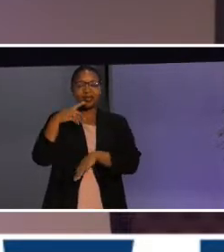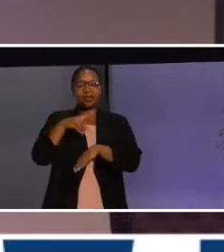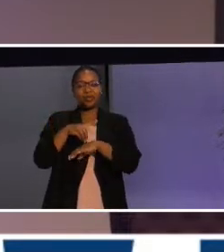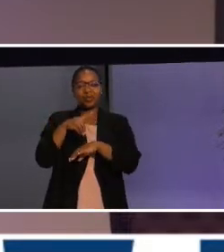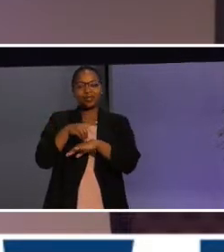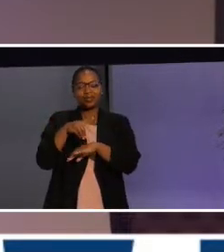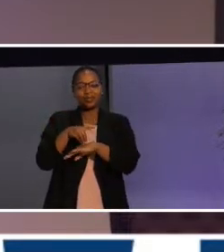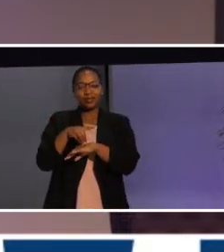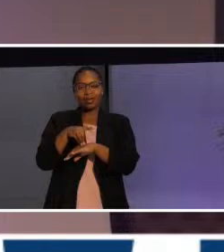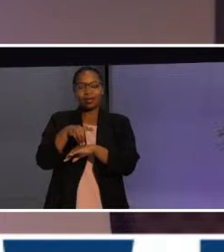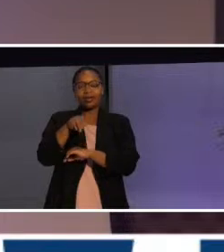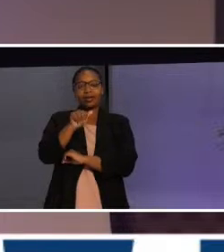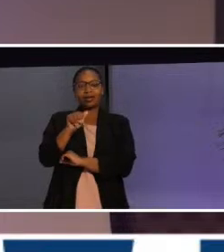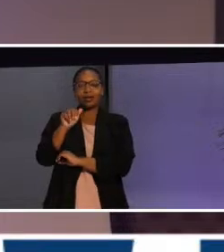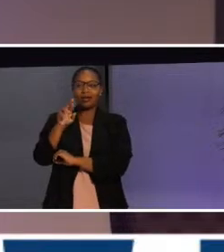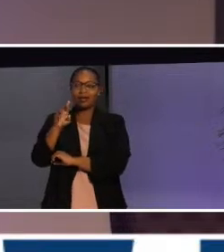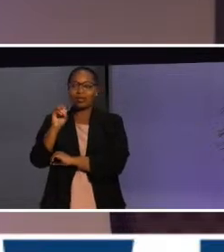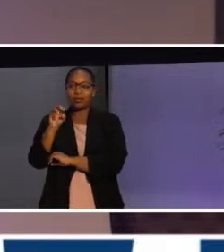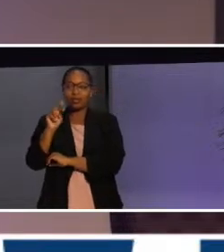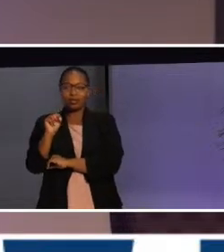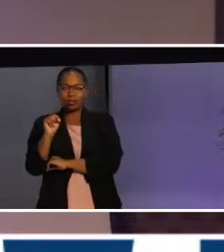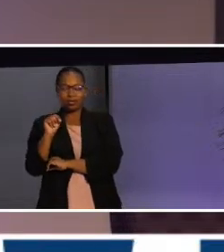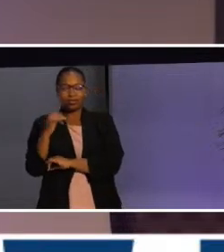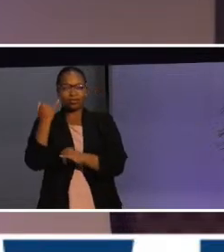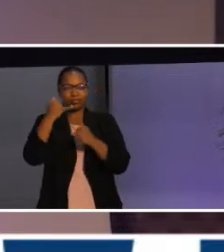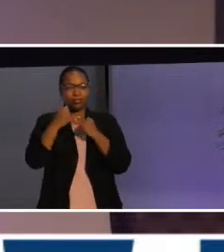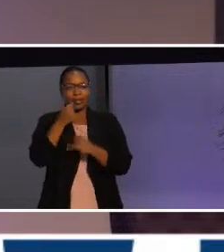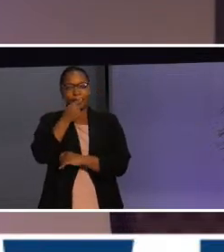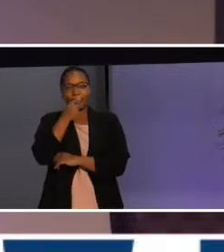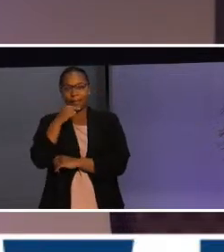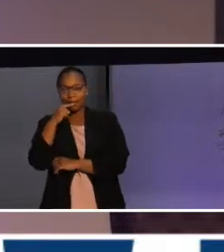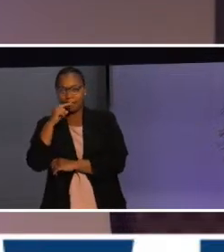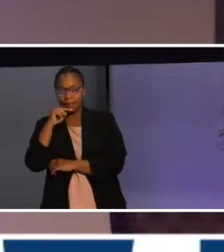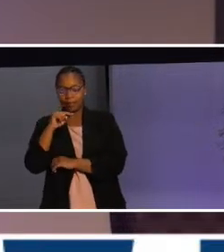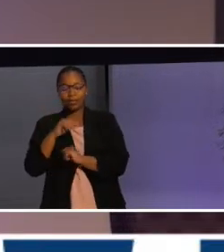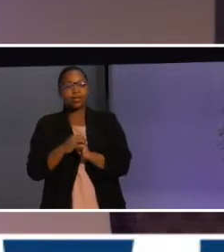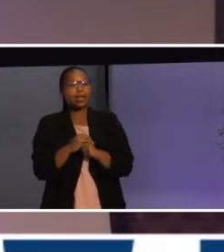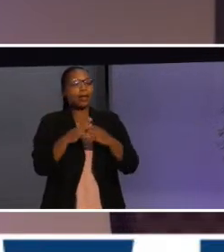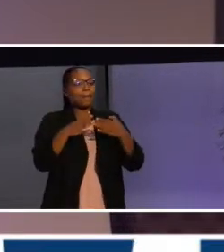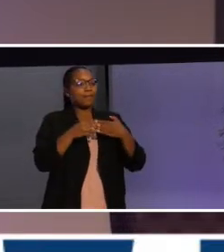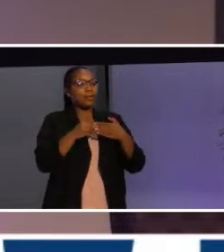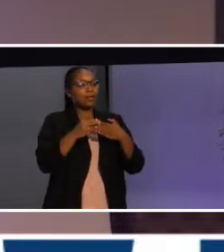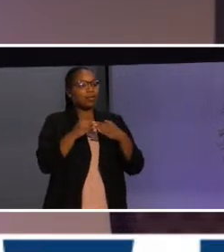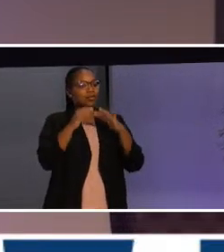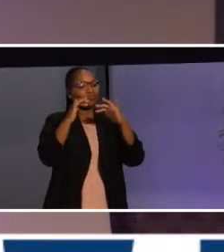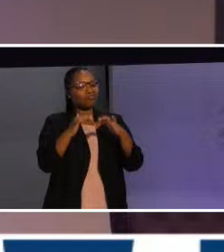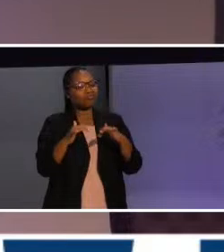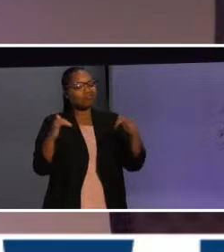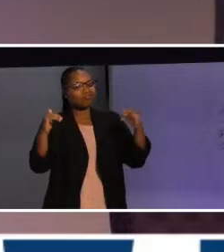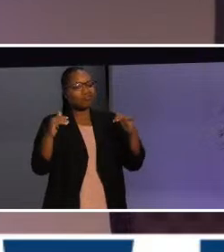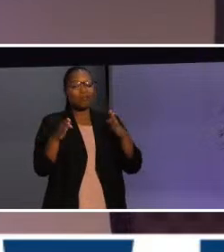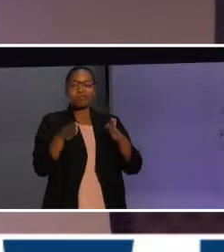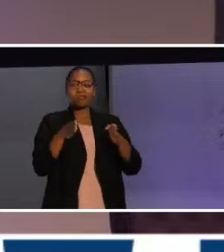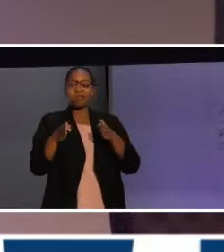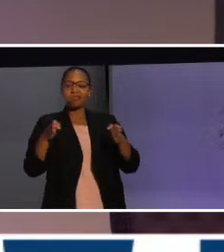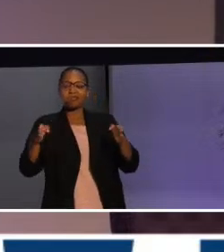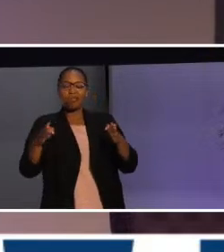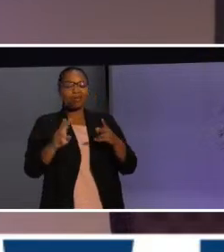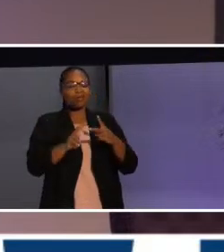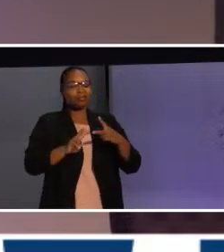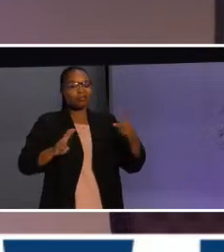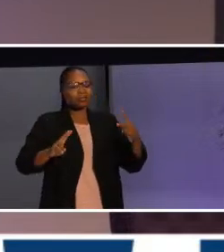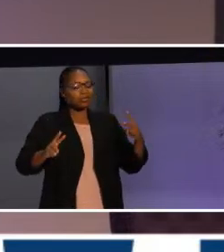Motsoaledi, members of Parliament here present, and representatives of political parties